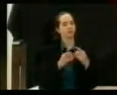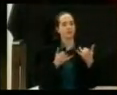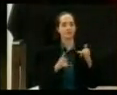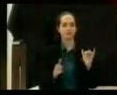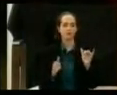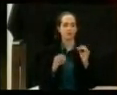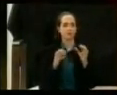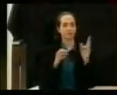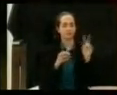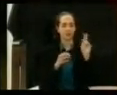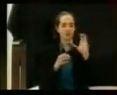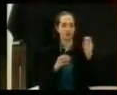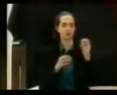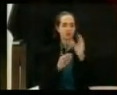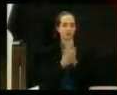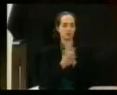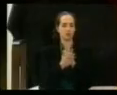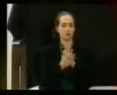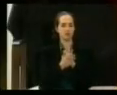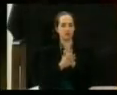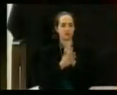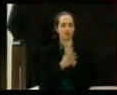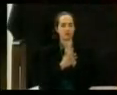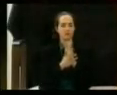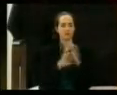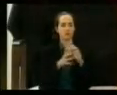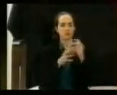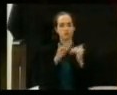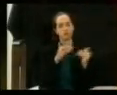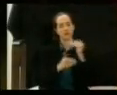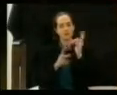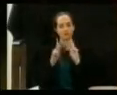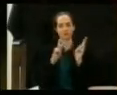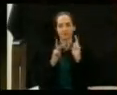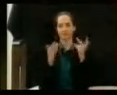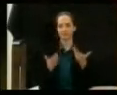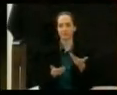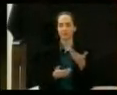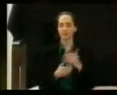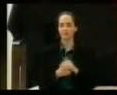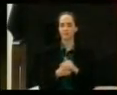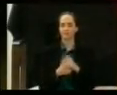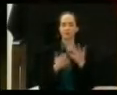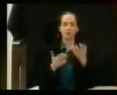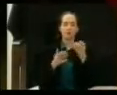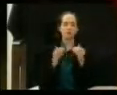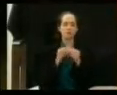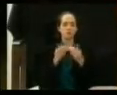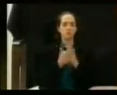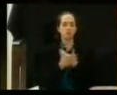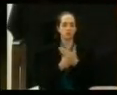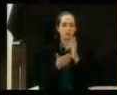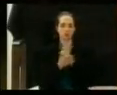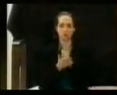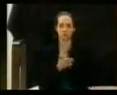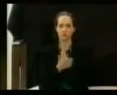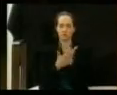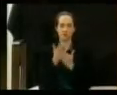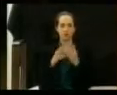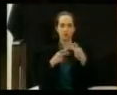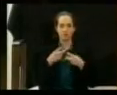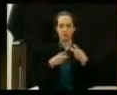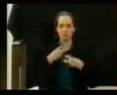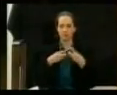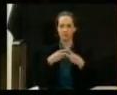system. In 1992, Adrian Burnett began a quest for a new school, and part of the problem we're having, ironically, is what